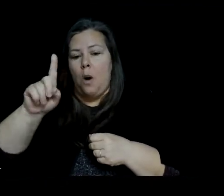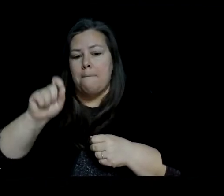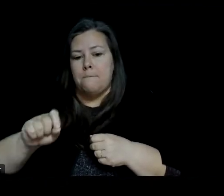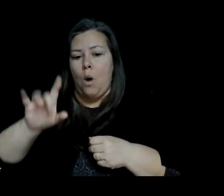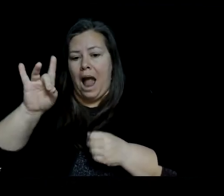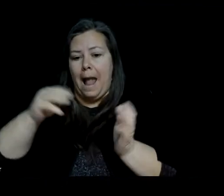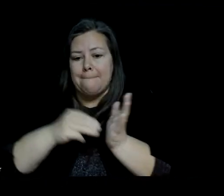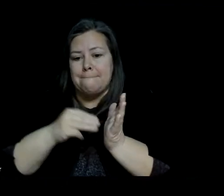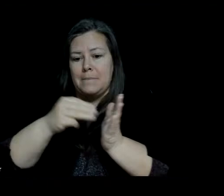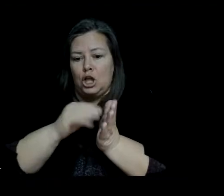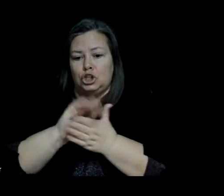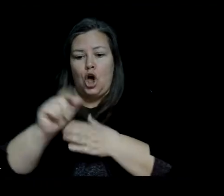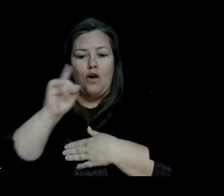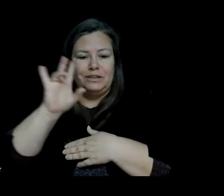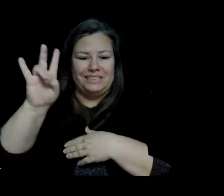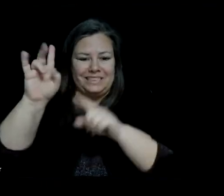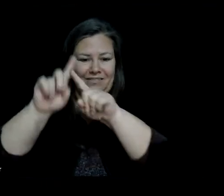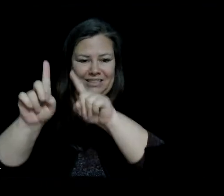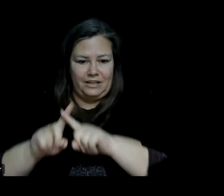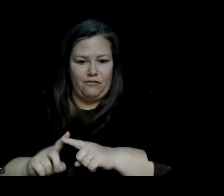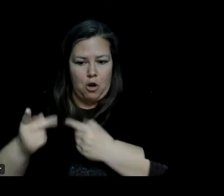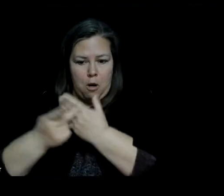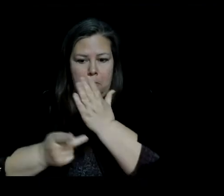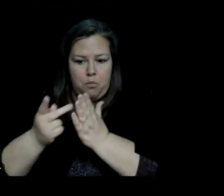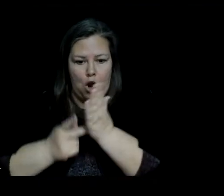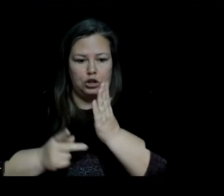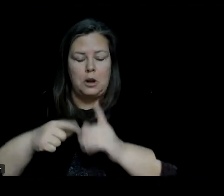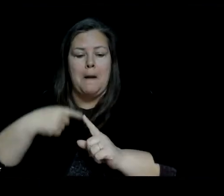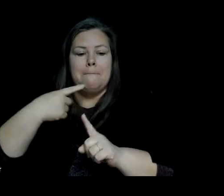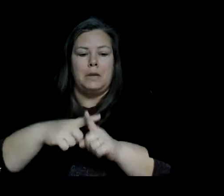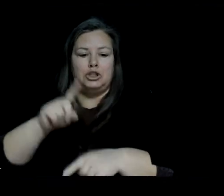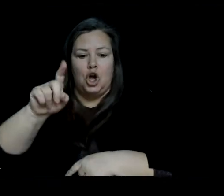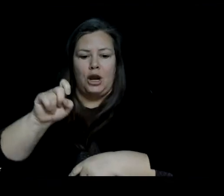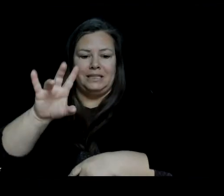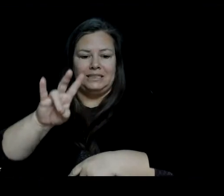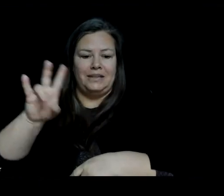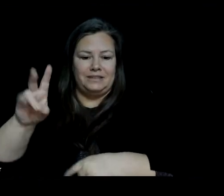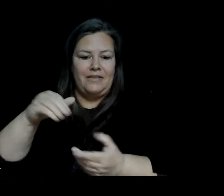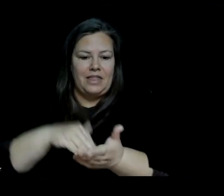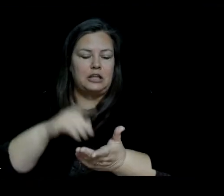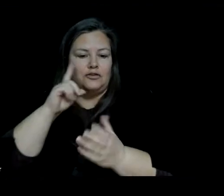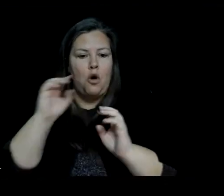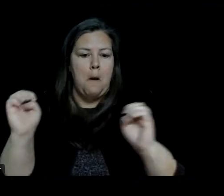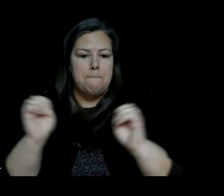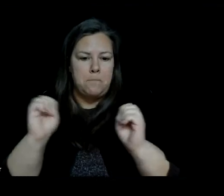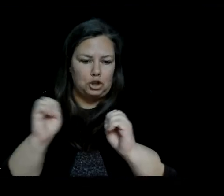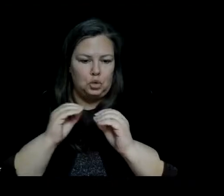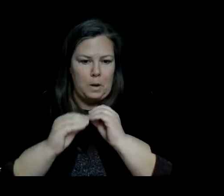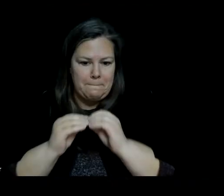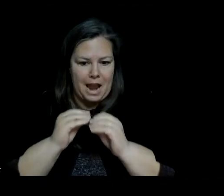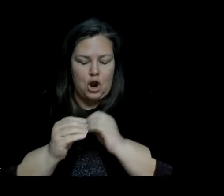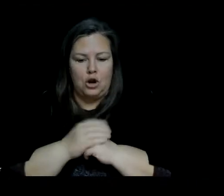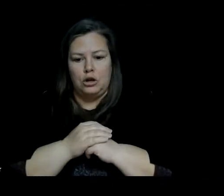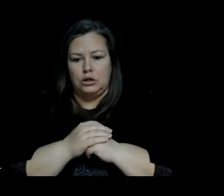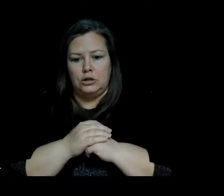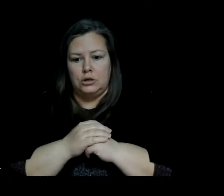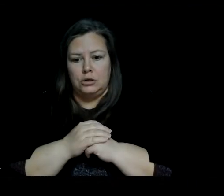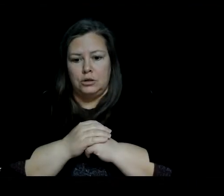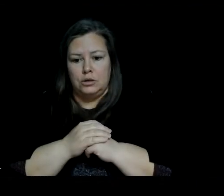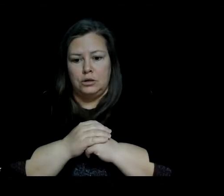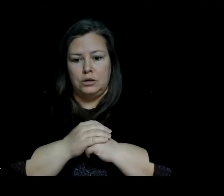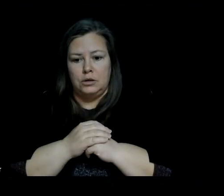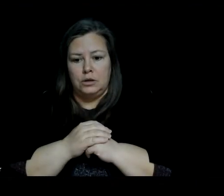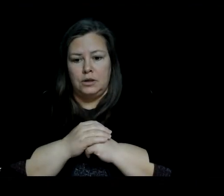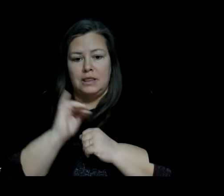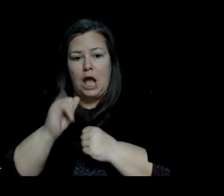million for 7 projects, in addition to $177,000 for emergency repairs and maintenance.